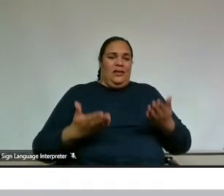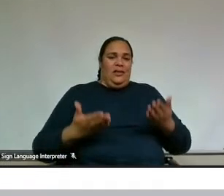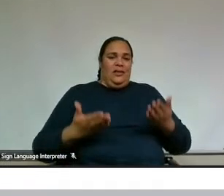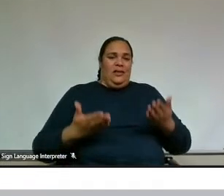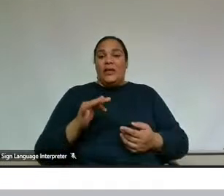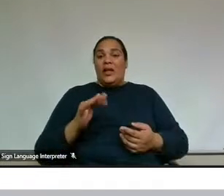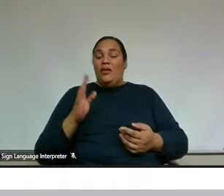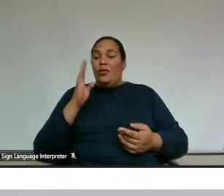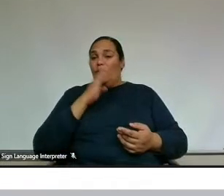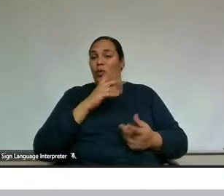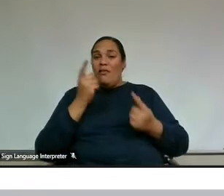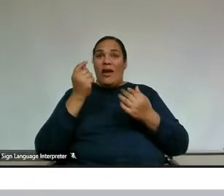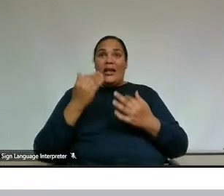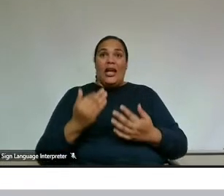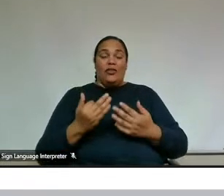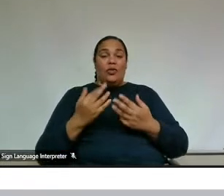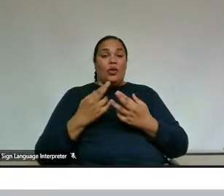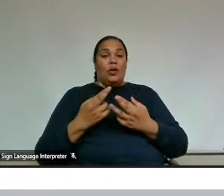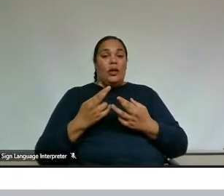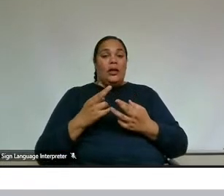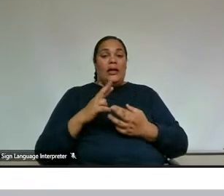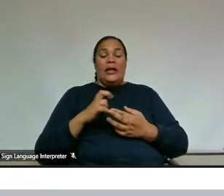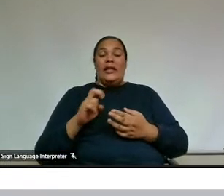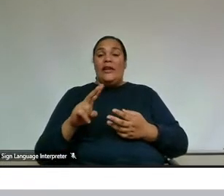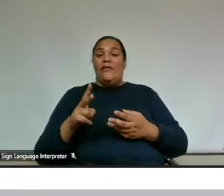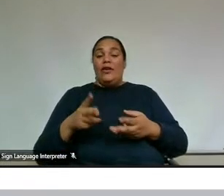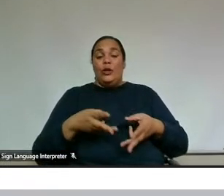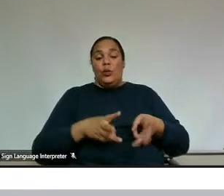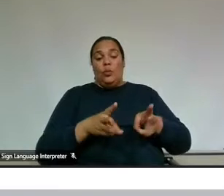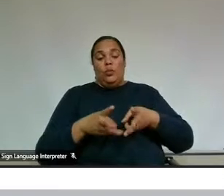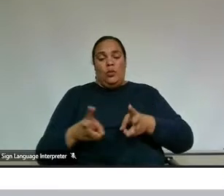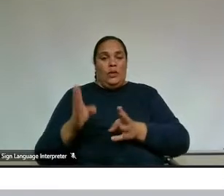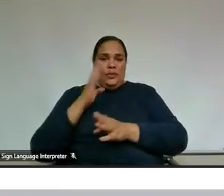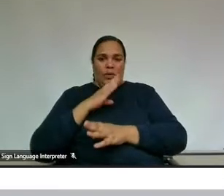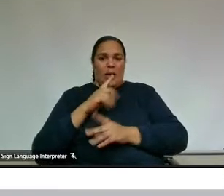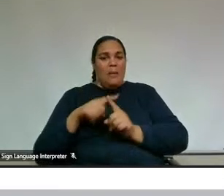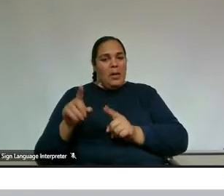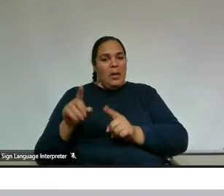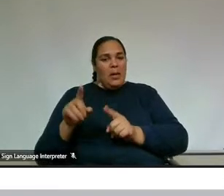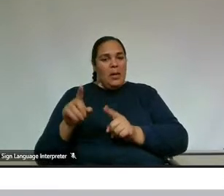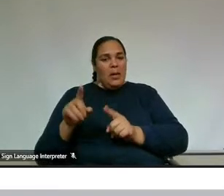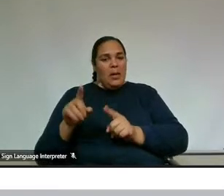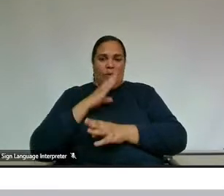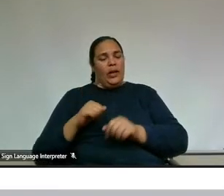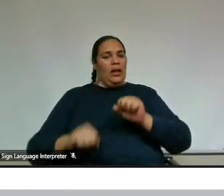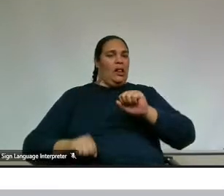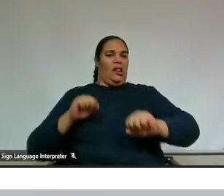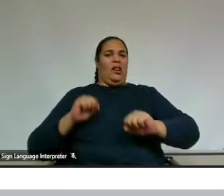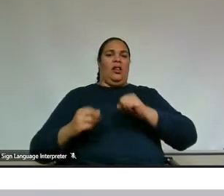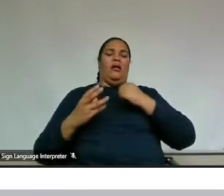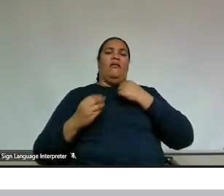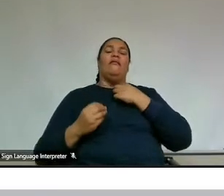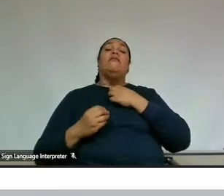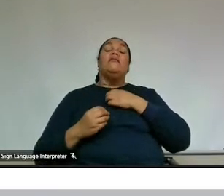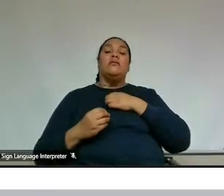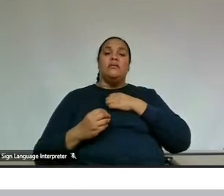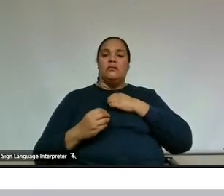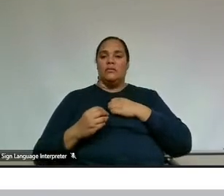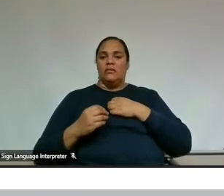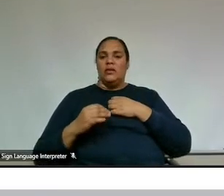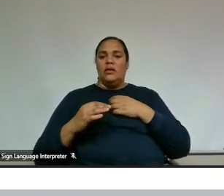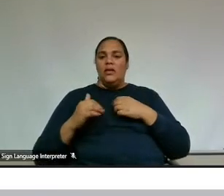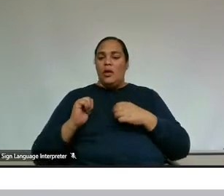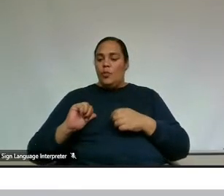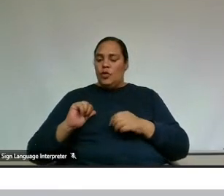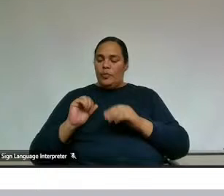without a financial revenue streams. But still, we are reluctant on municipal